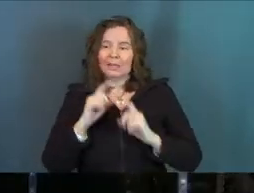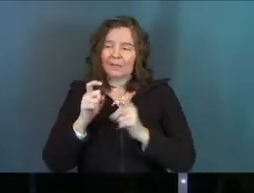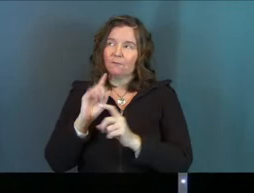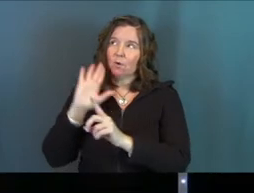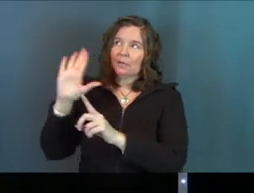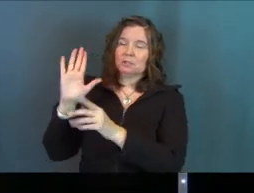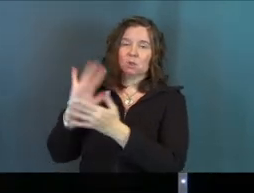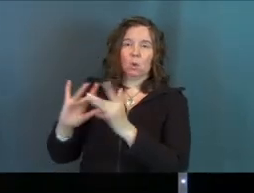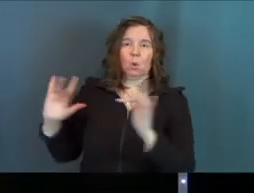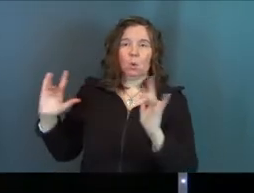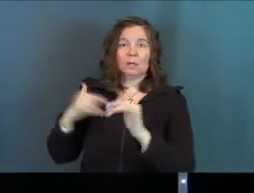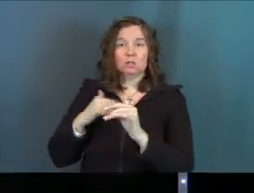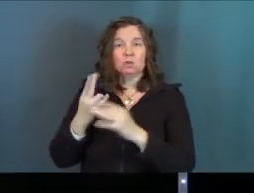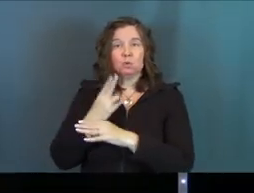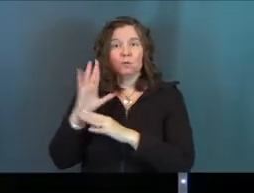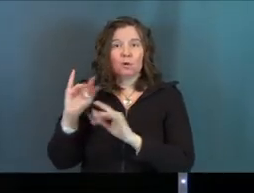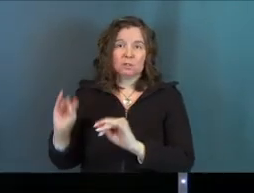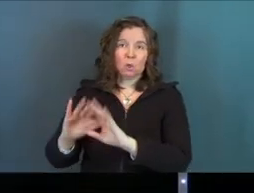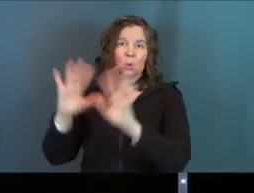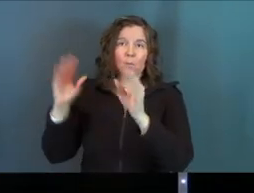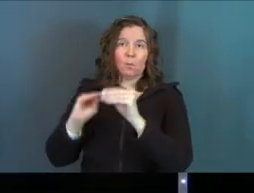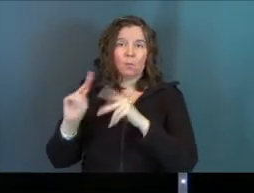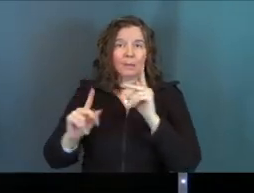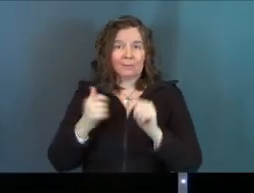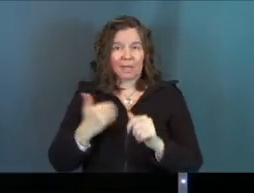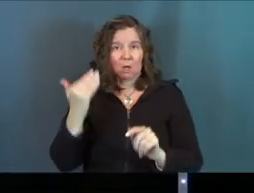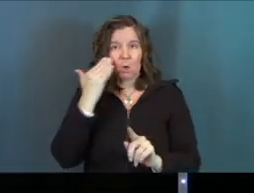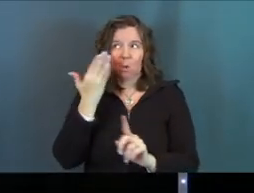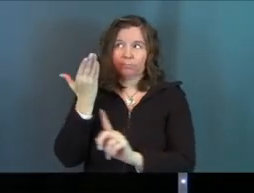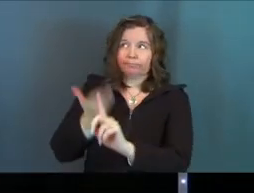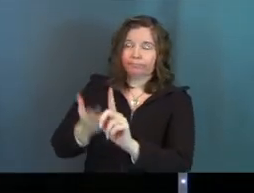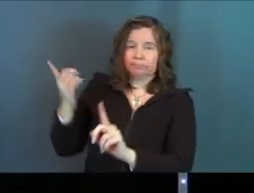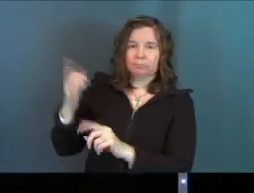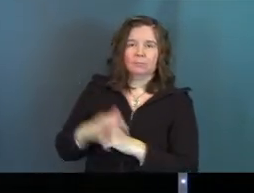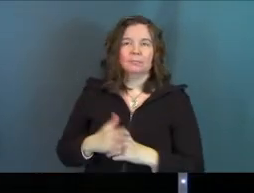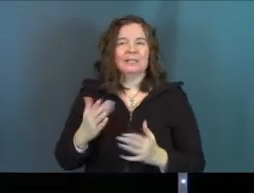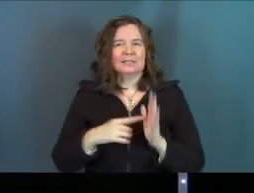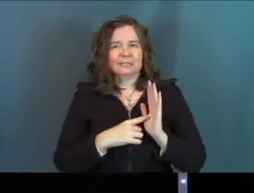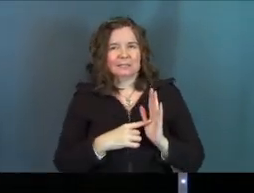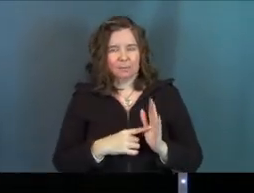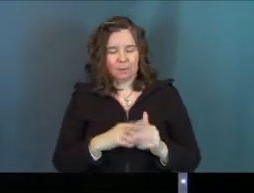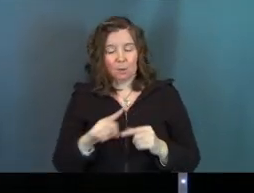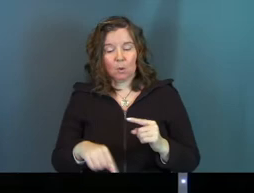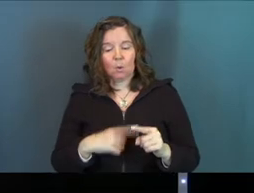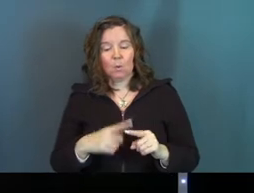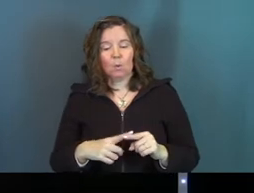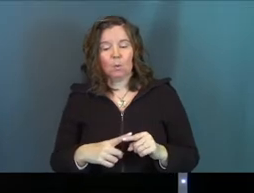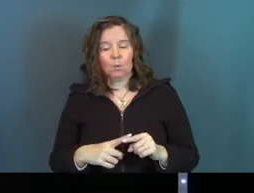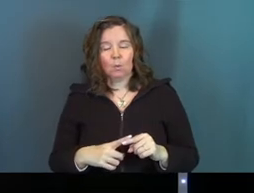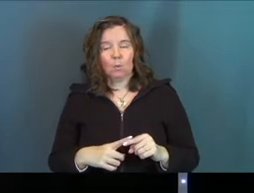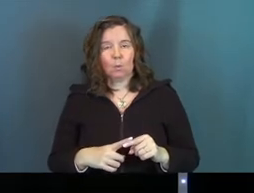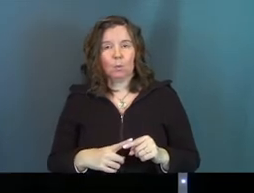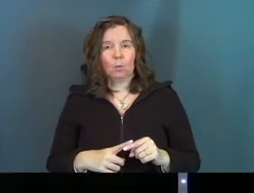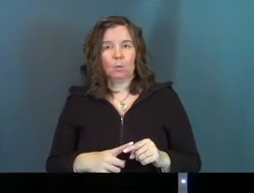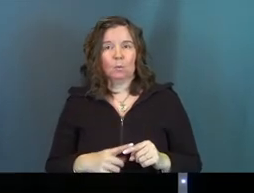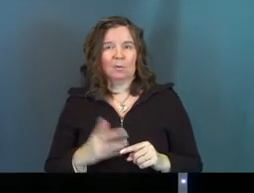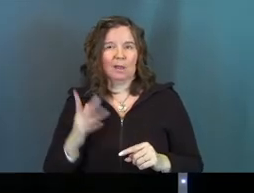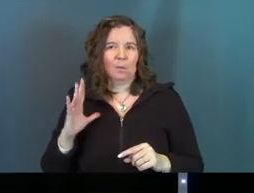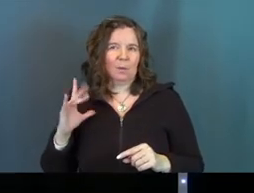glory. He wants it to be used for his glory so that more people can know him. So here's an example of this. When